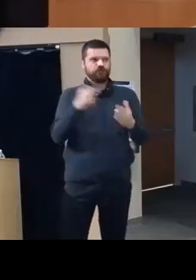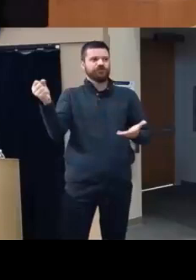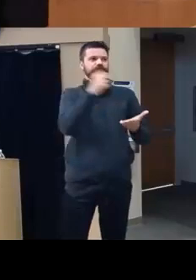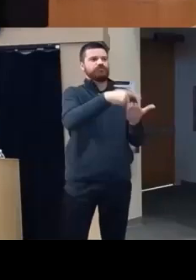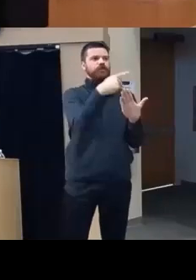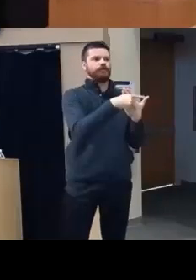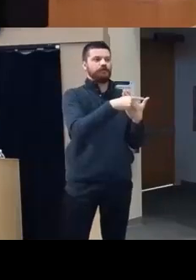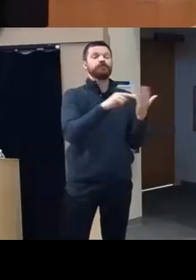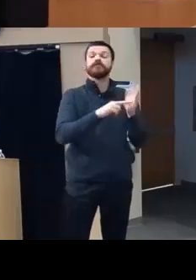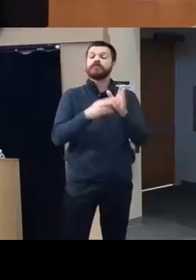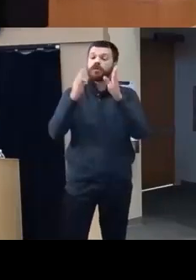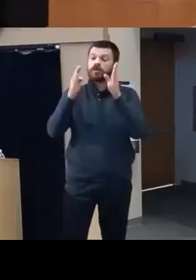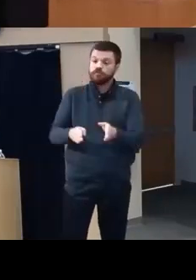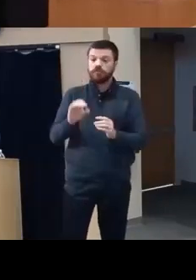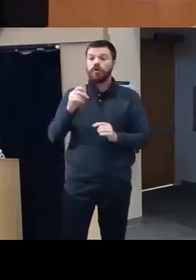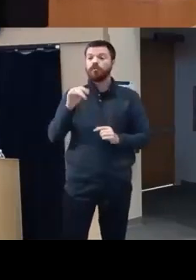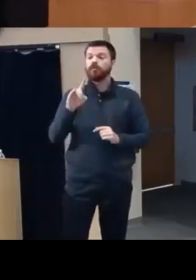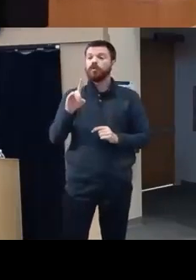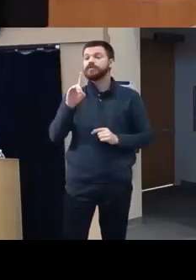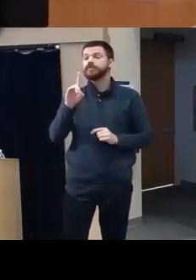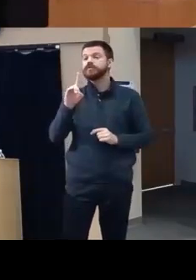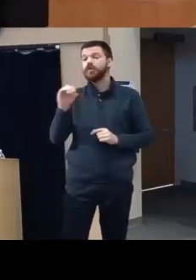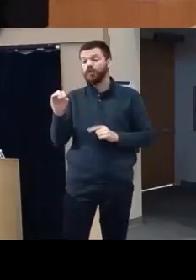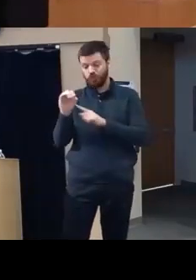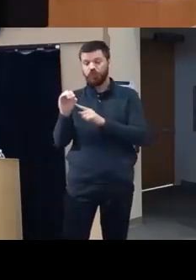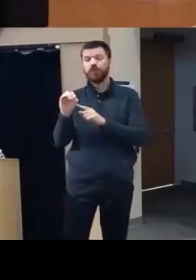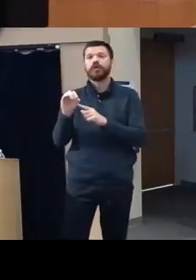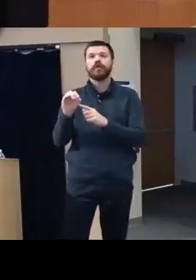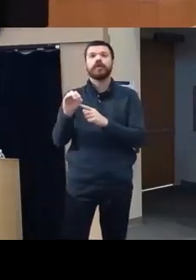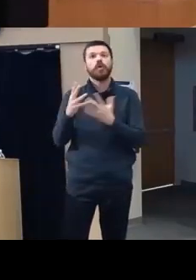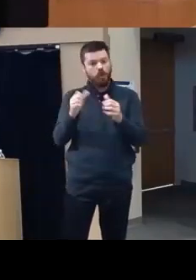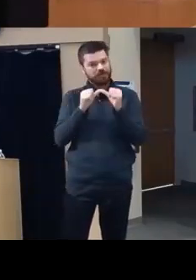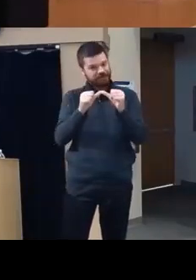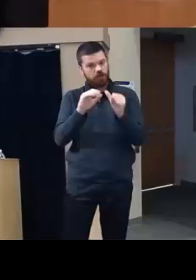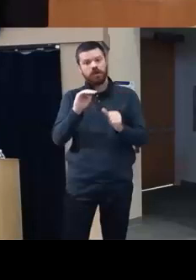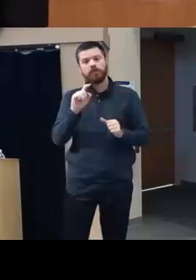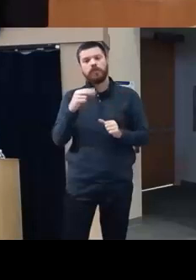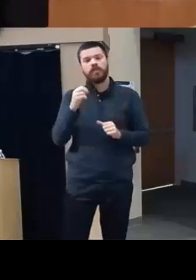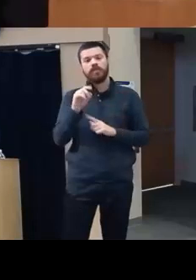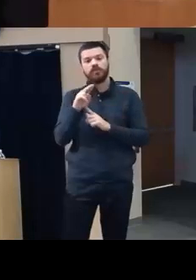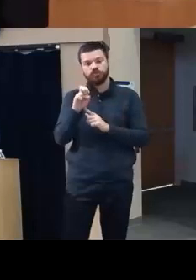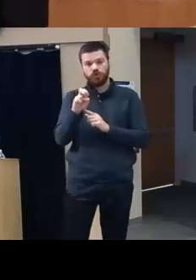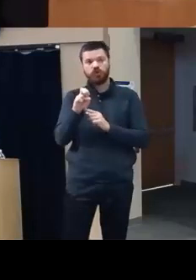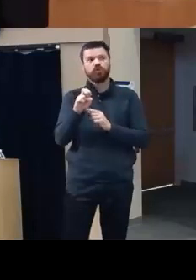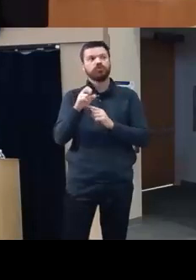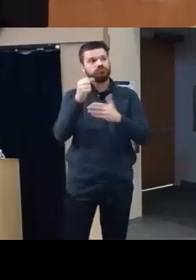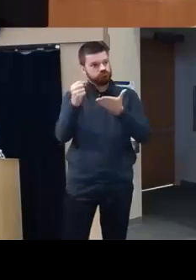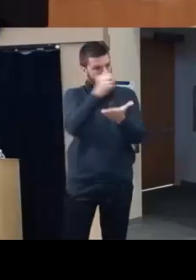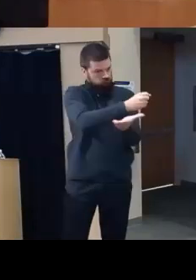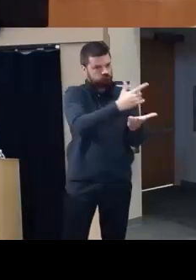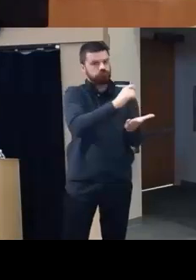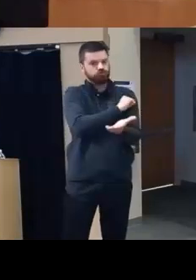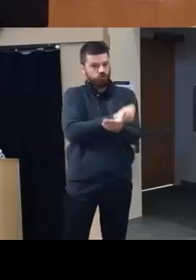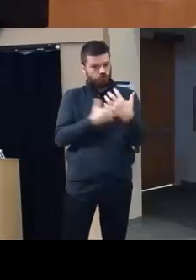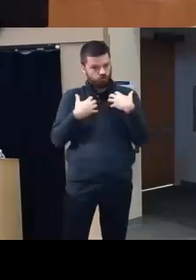means individuals with opioid use disorder who are looking to continue on methadone and be enrolled in strong recovery can